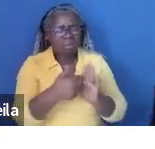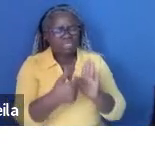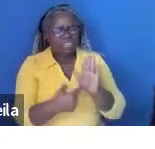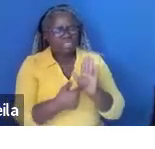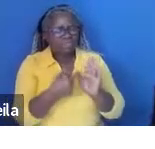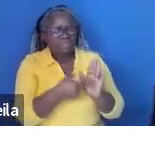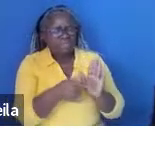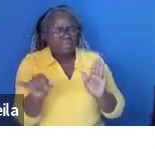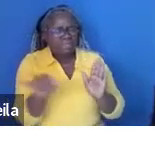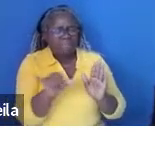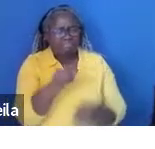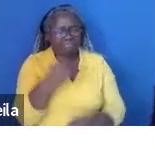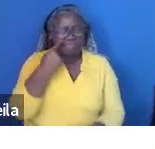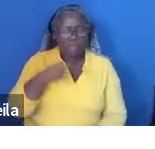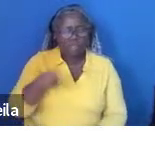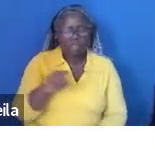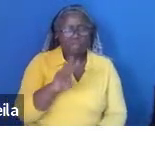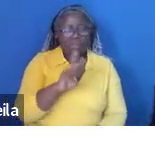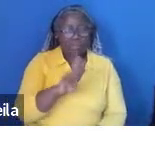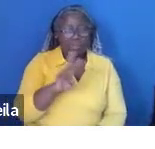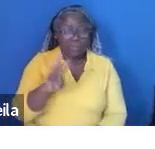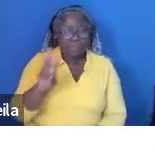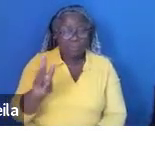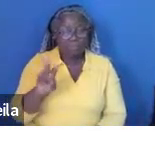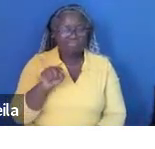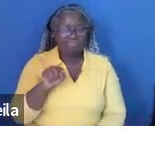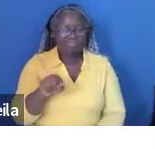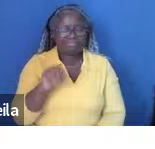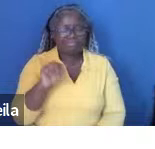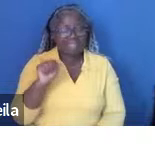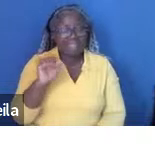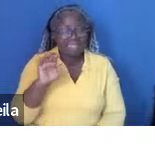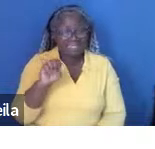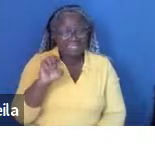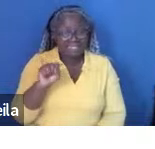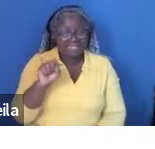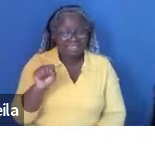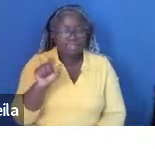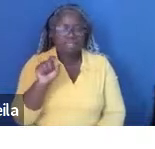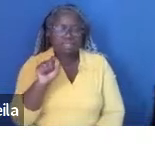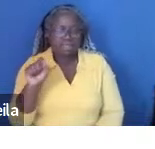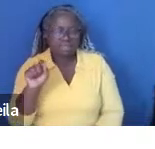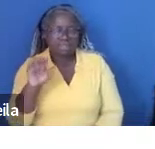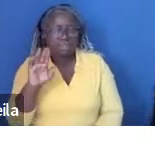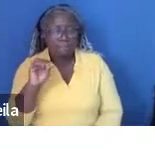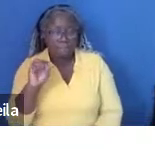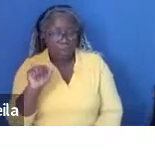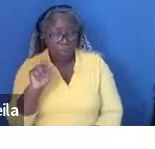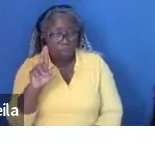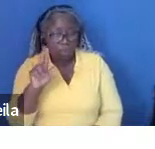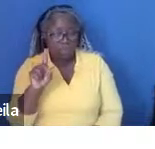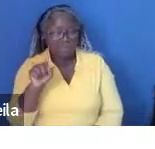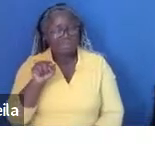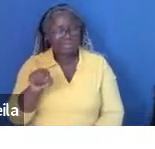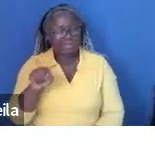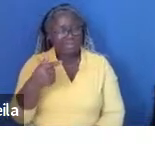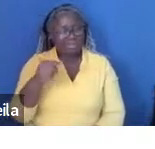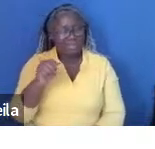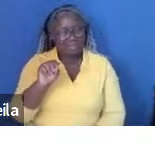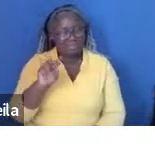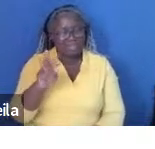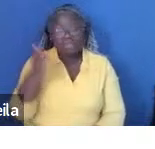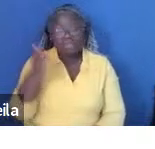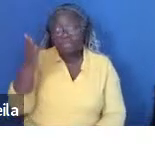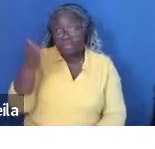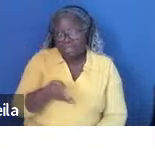www.access-board.gov/ICT. And the World Wide Web Consortium has the Web Content Accessibility Guidelines quick reference at